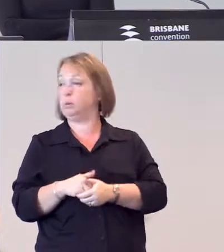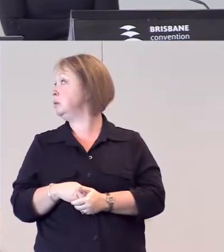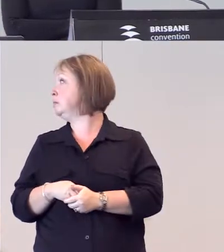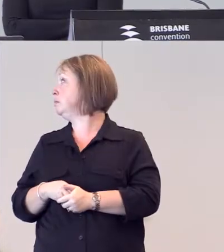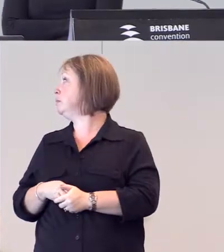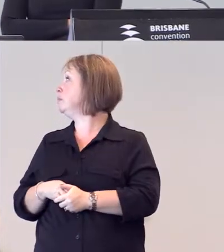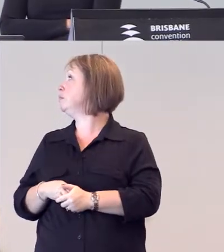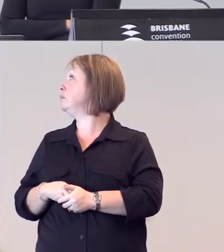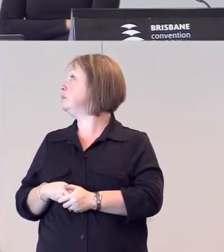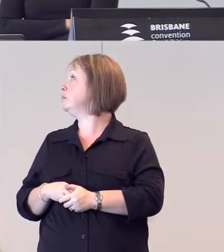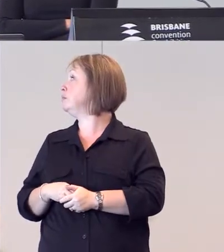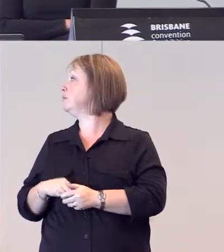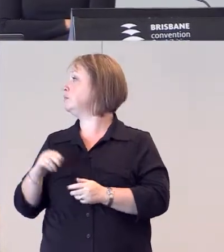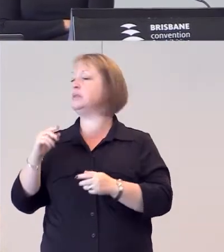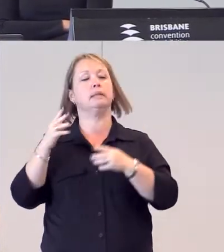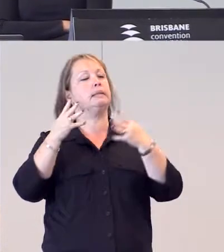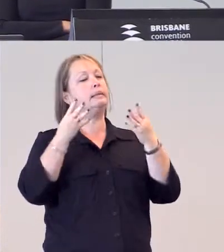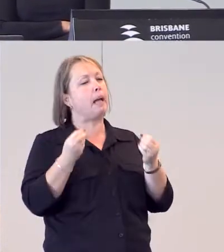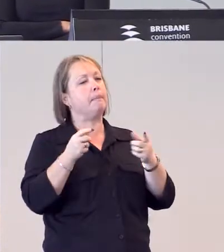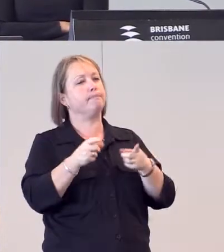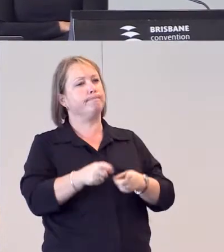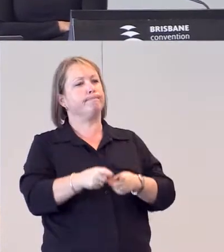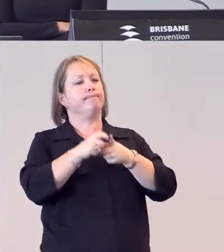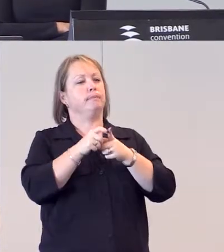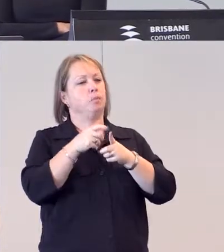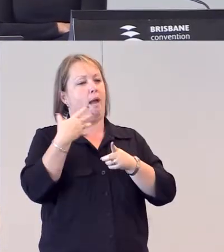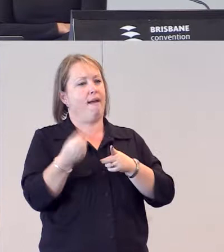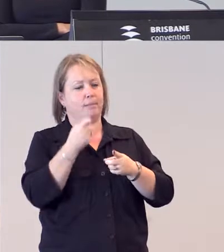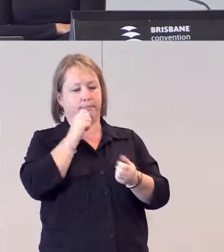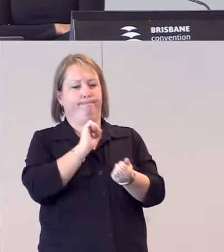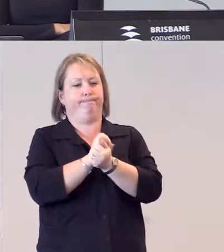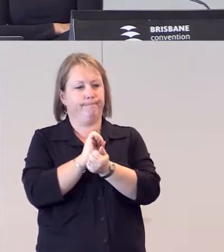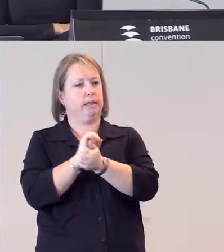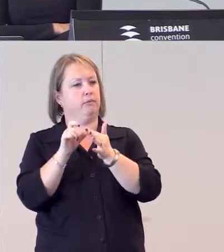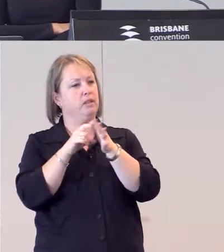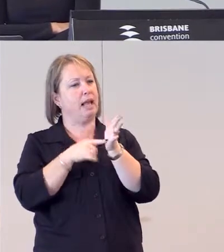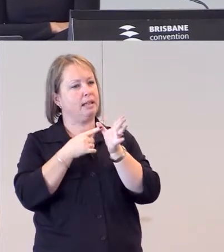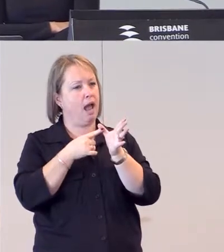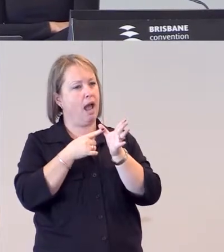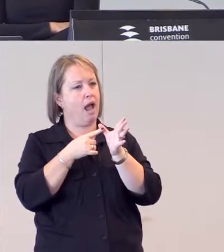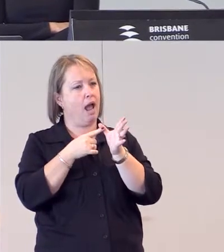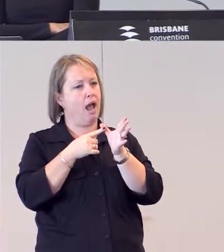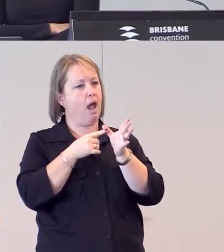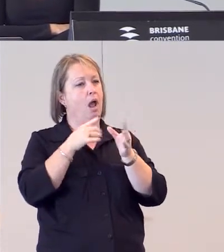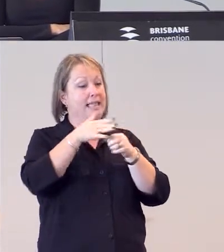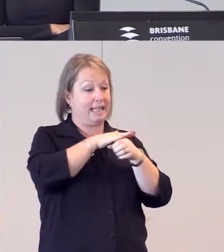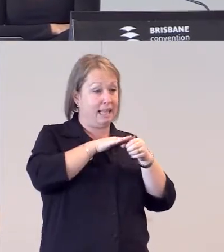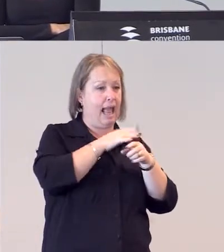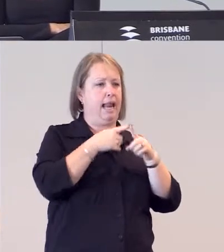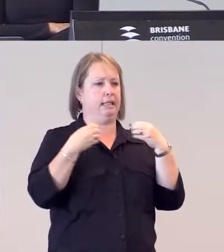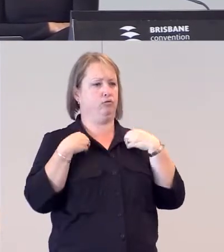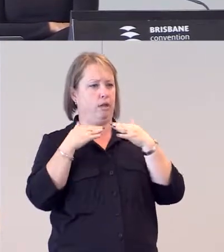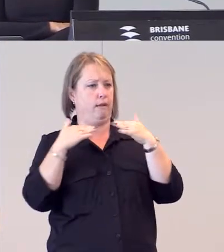some of the difficulties with data that we have at an organisation, at a sector and industry